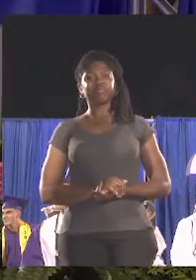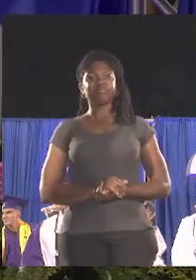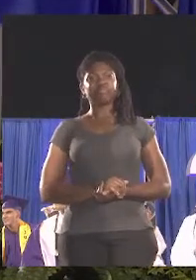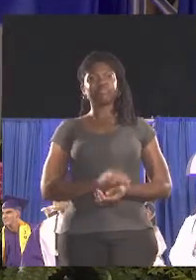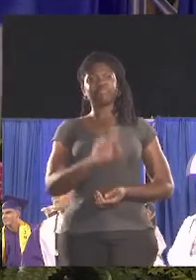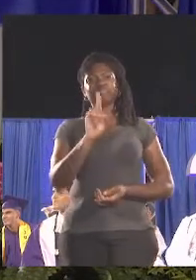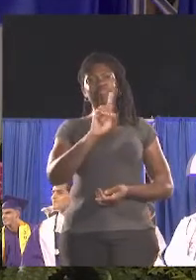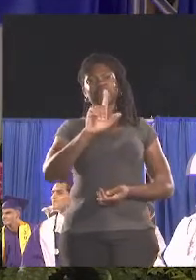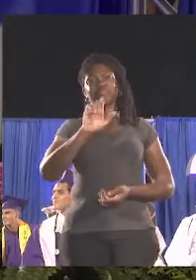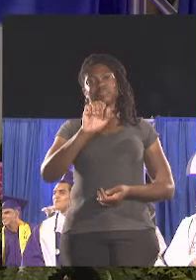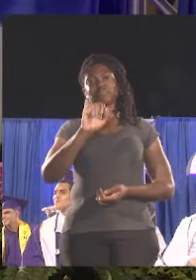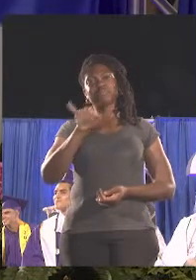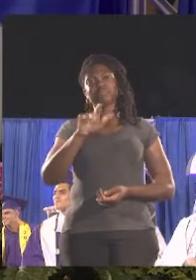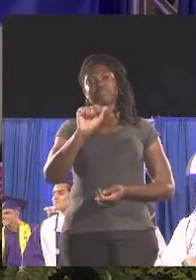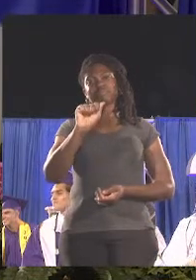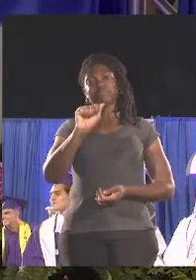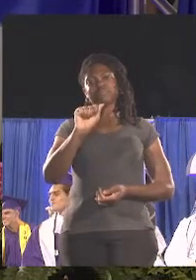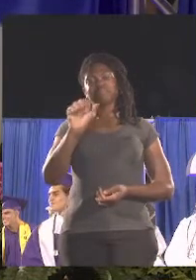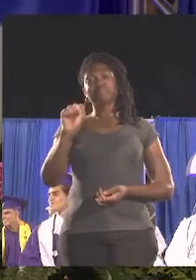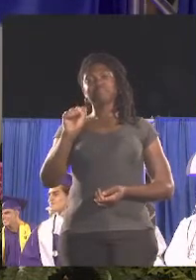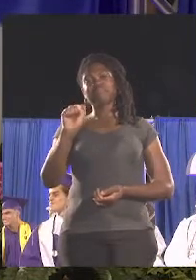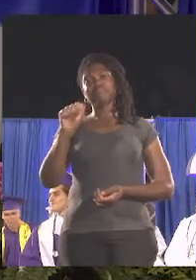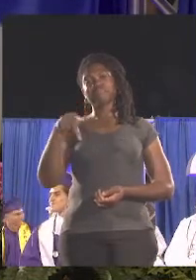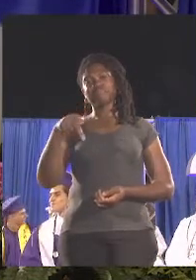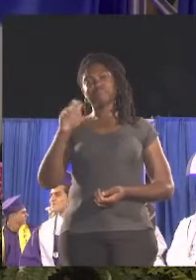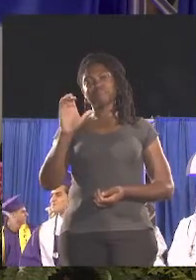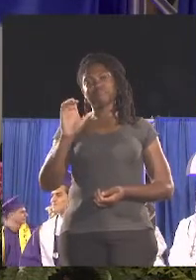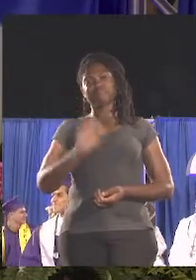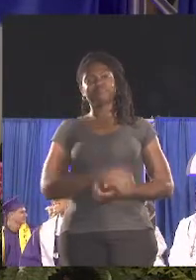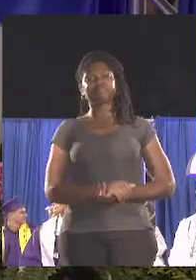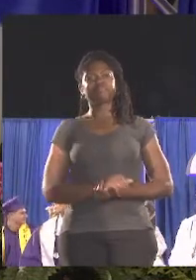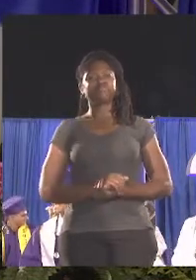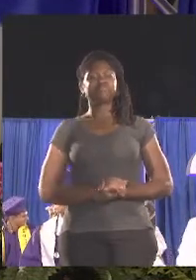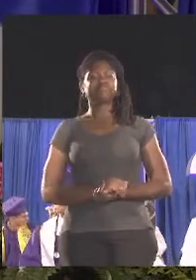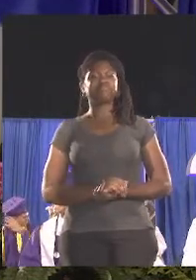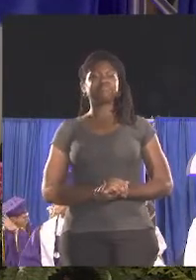Janie N. Leja, St. Philip's College.